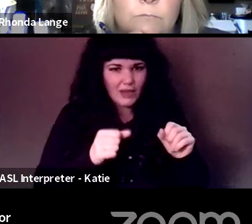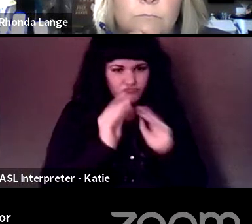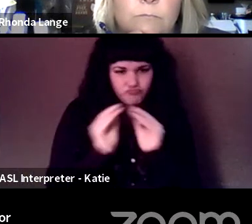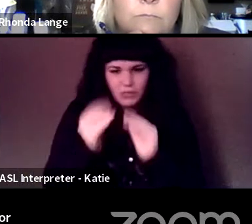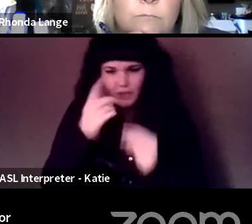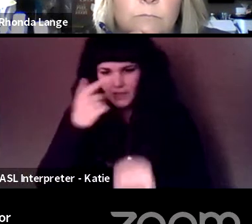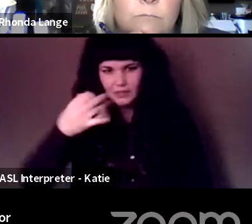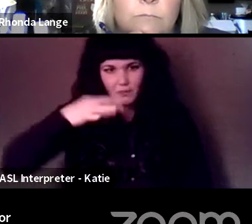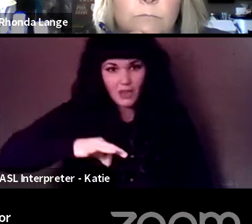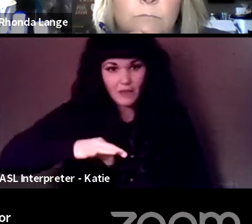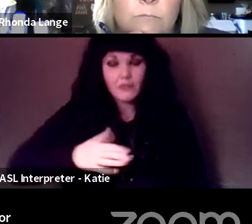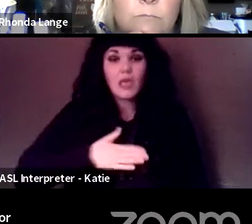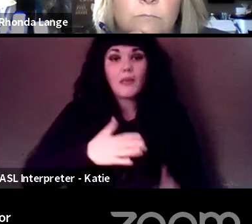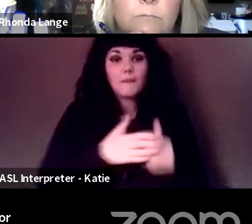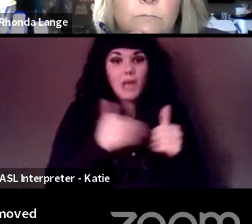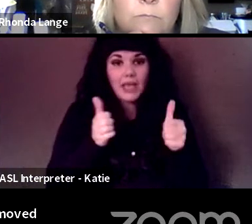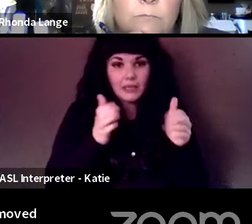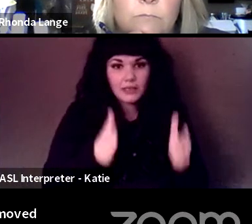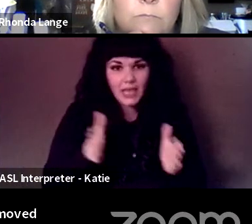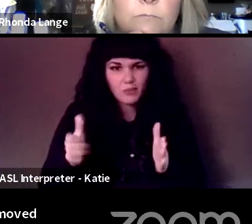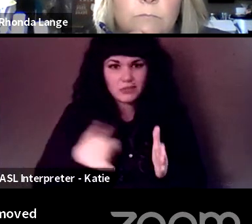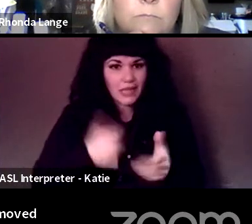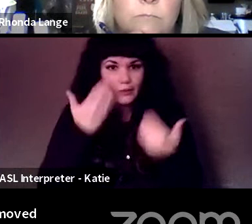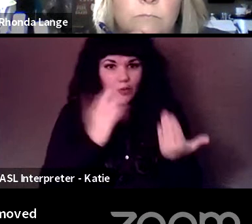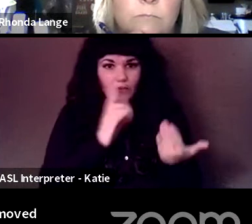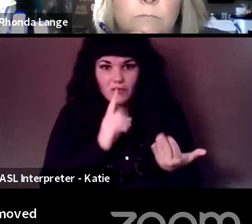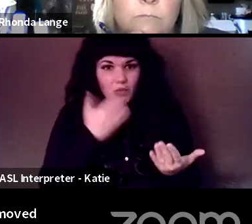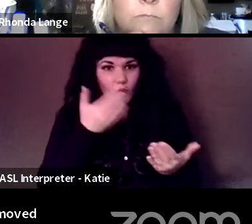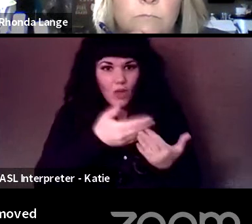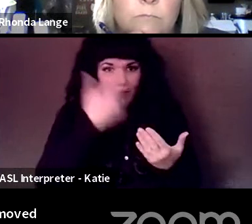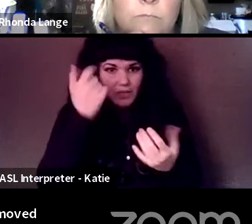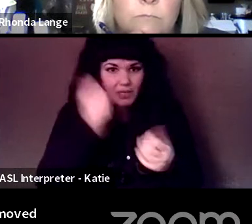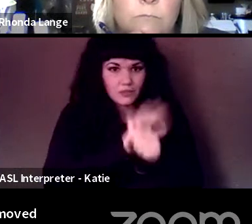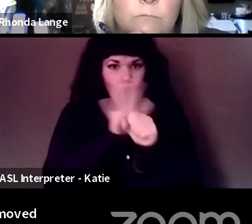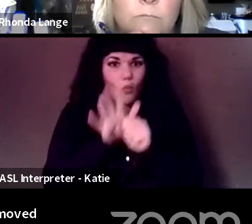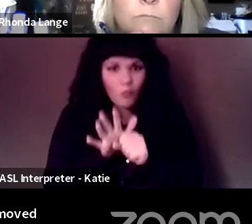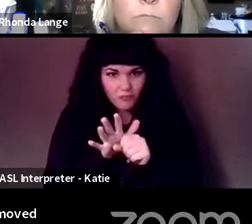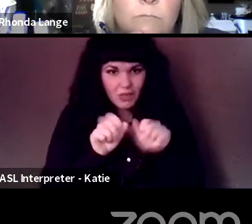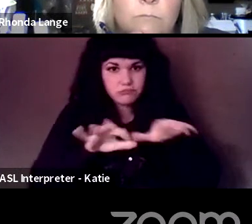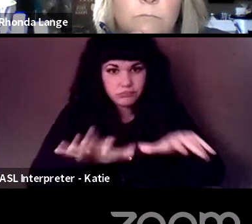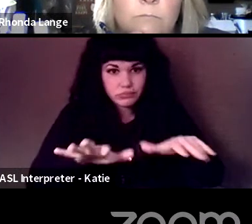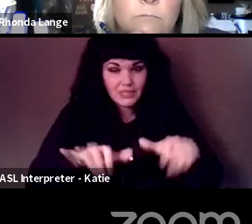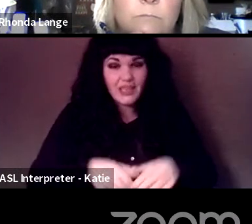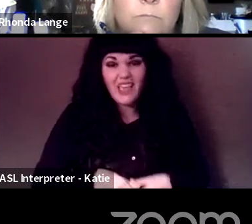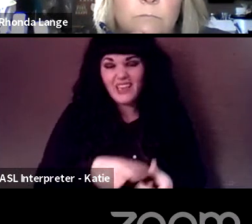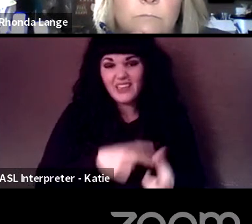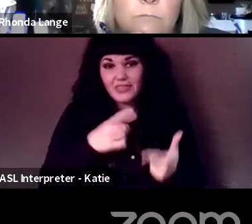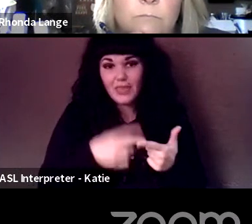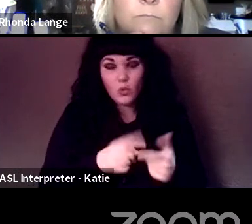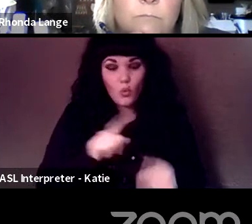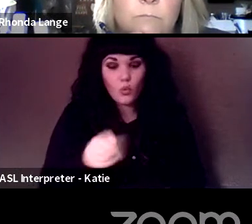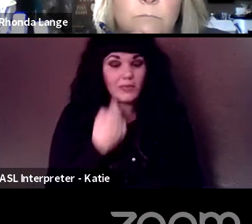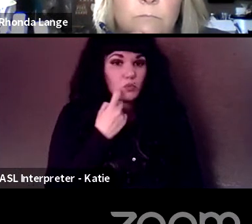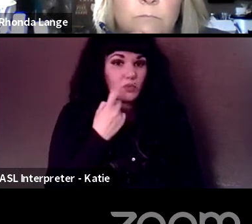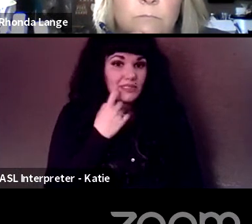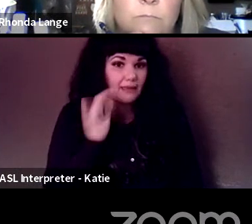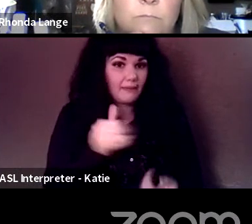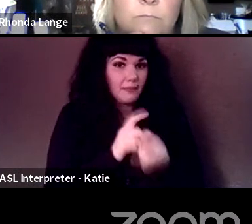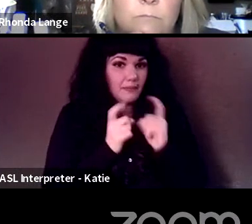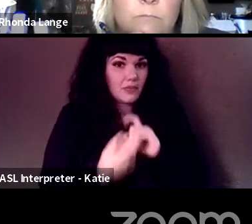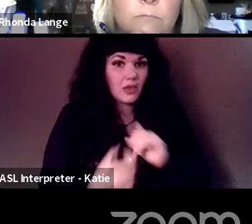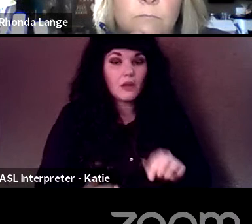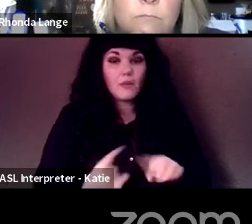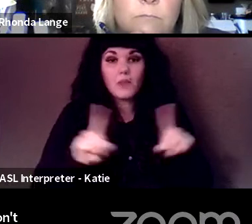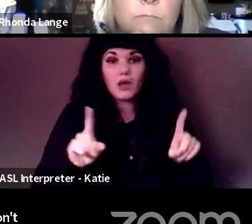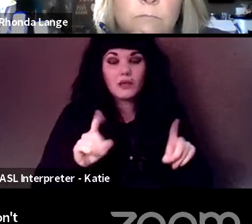as you know very well, the limits have been lifted only recently, so I don't know many people here. But the street I lived on in